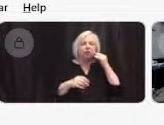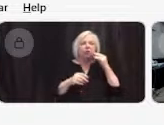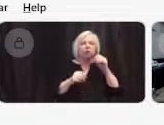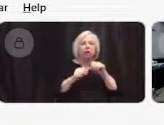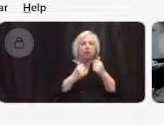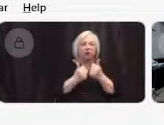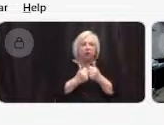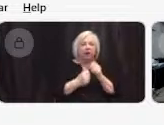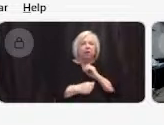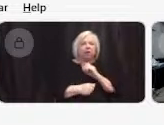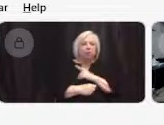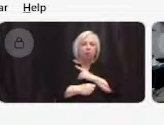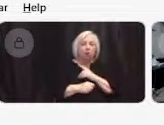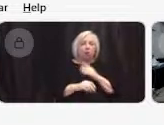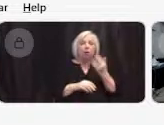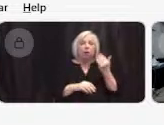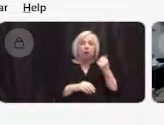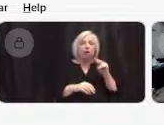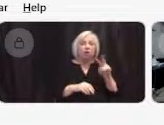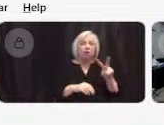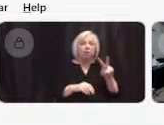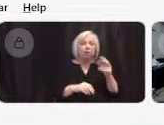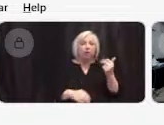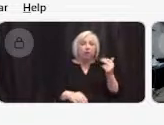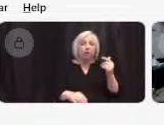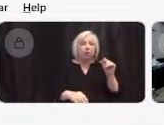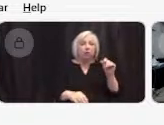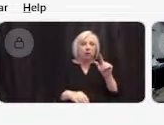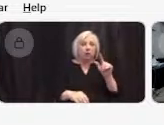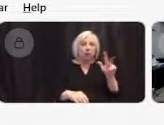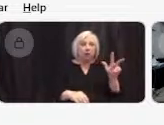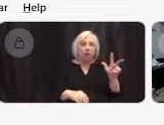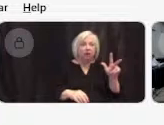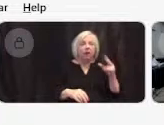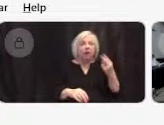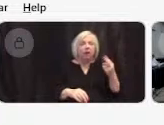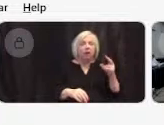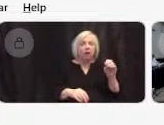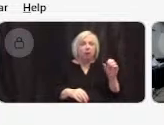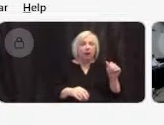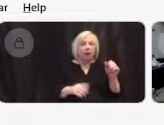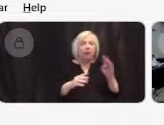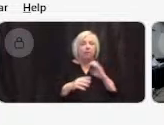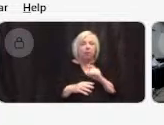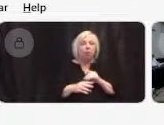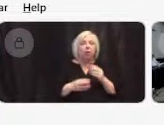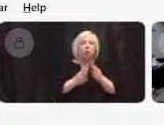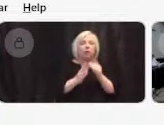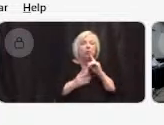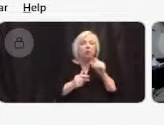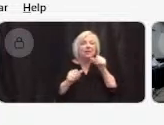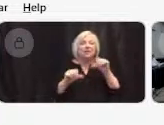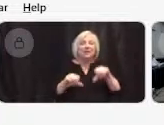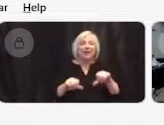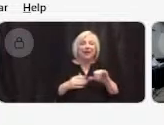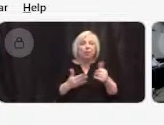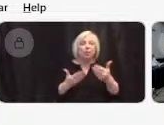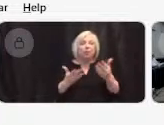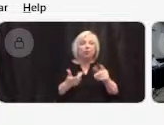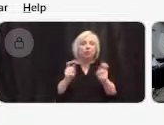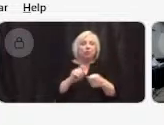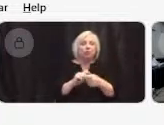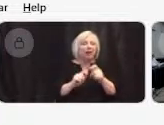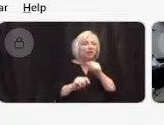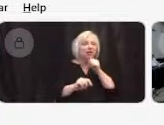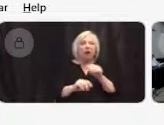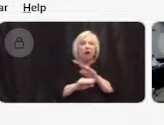On November 13th, 2023, the HRA Board requested to deny that the proposal to change